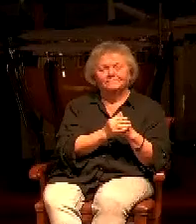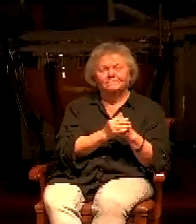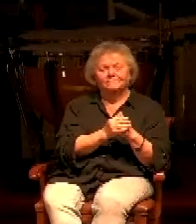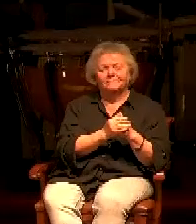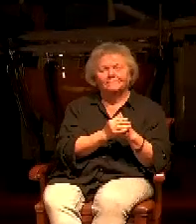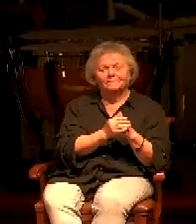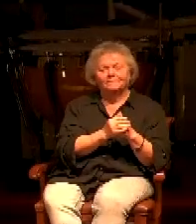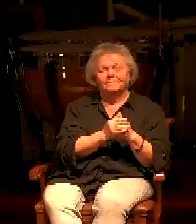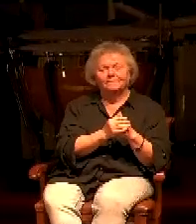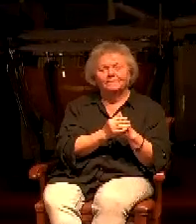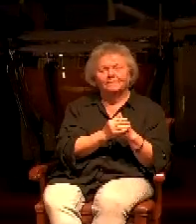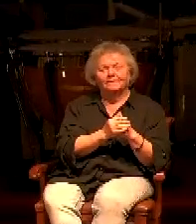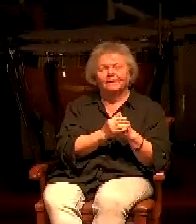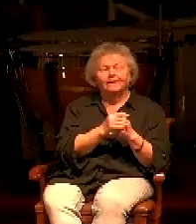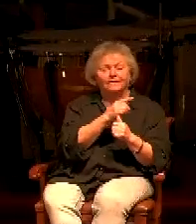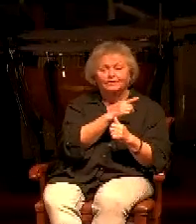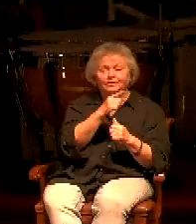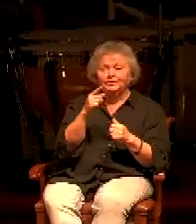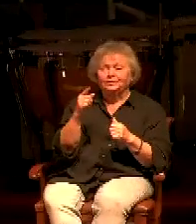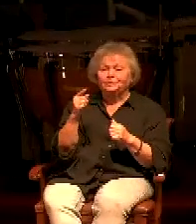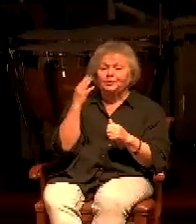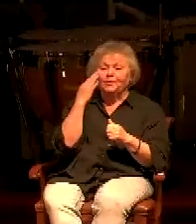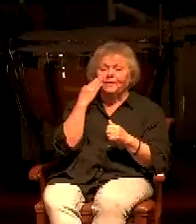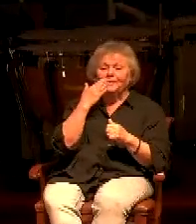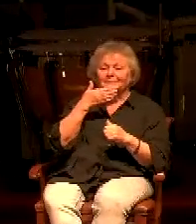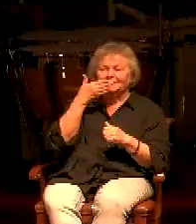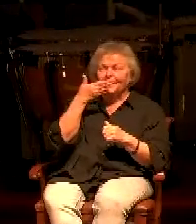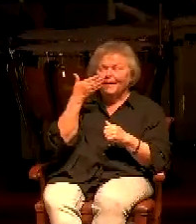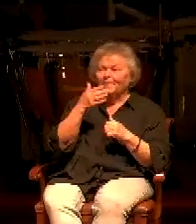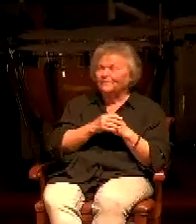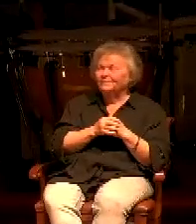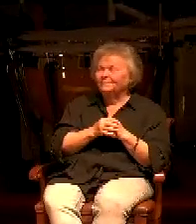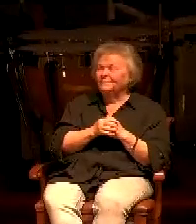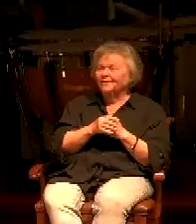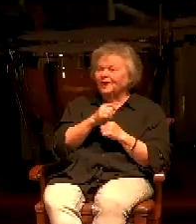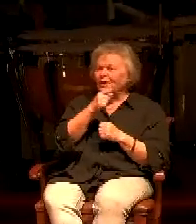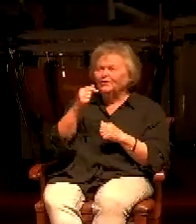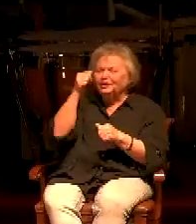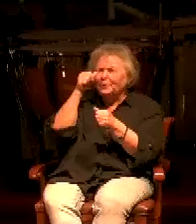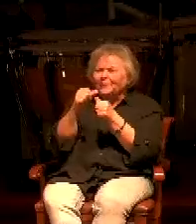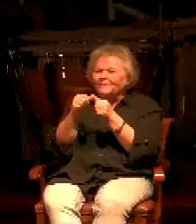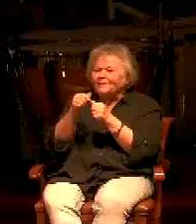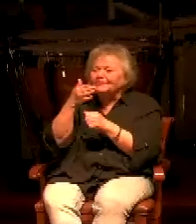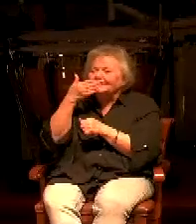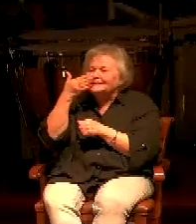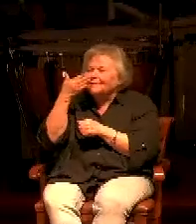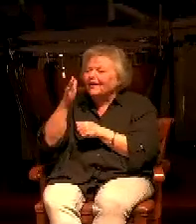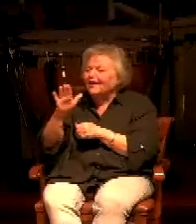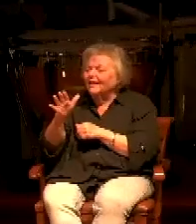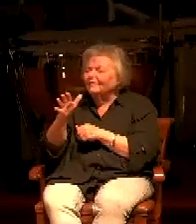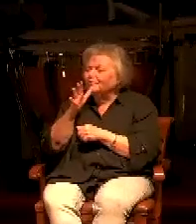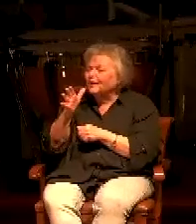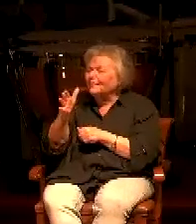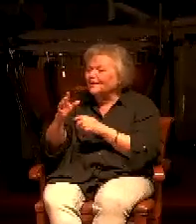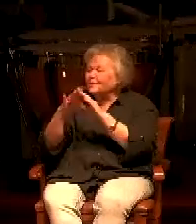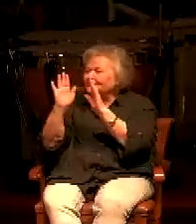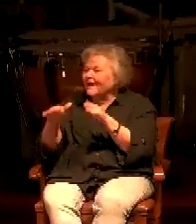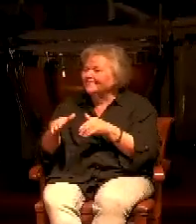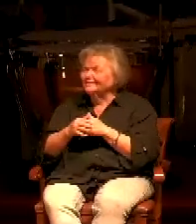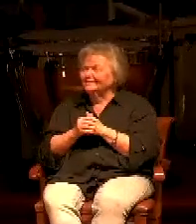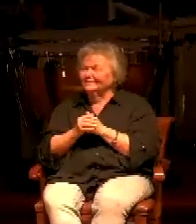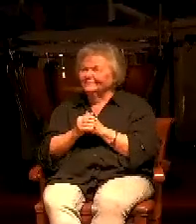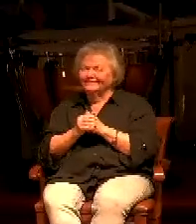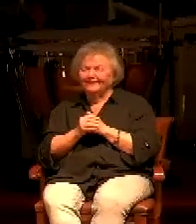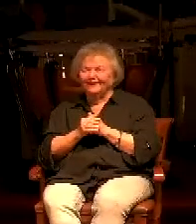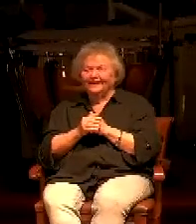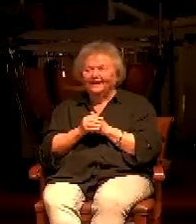Now, we're people of smell. I bet you money you can remember the smell of your grandmother's house. I bet you can remember the smell of your mama's